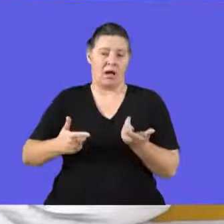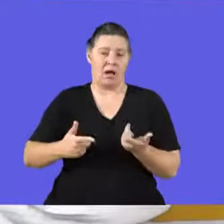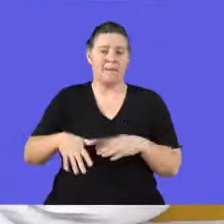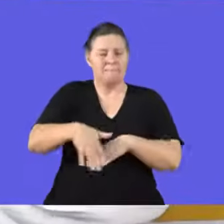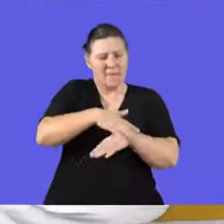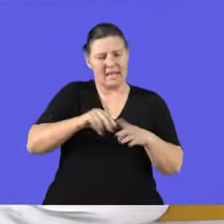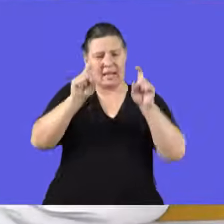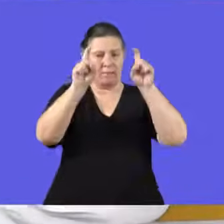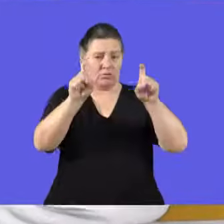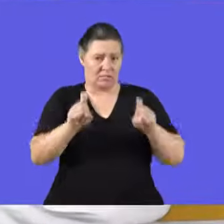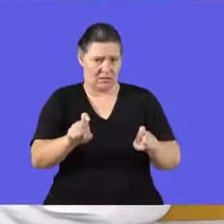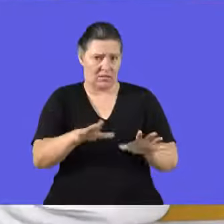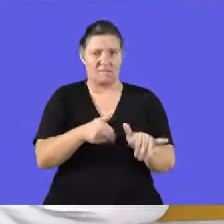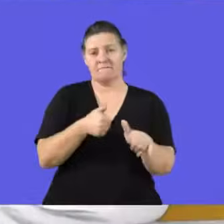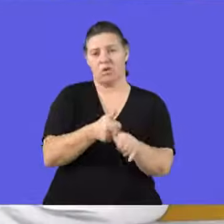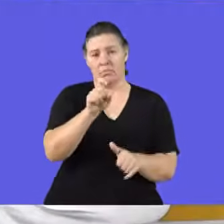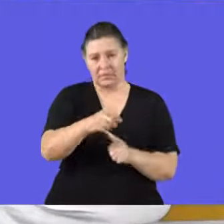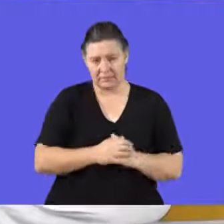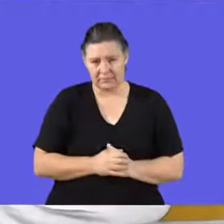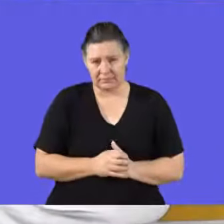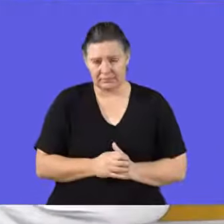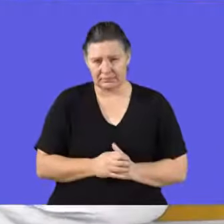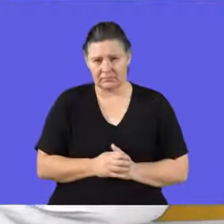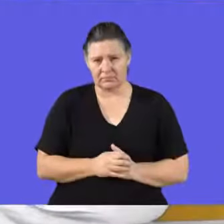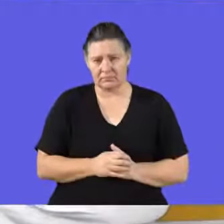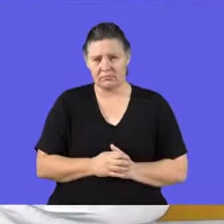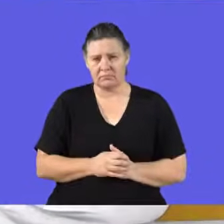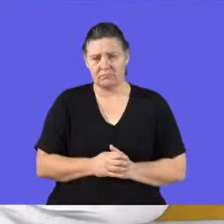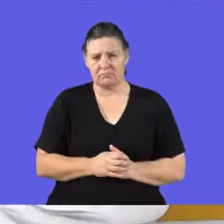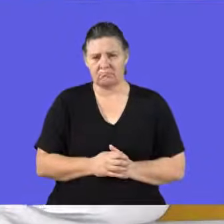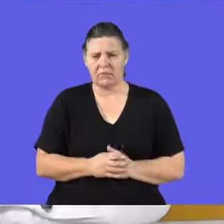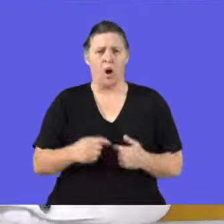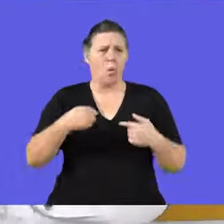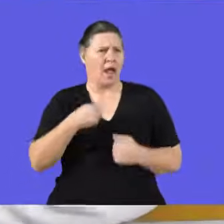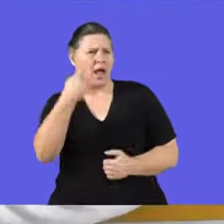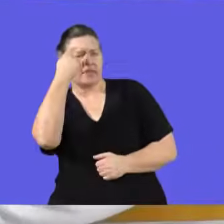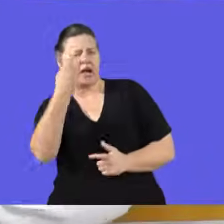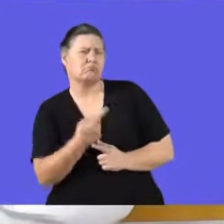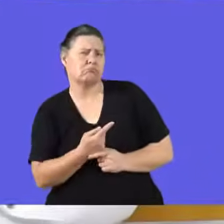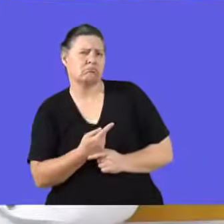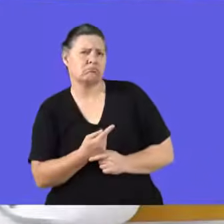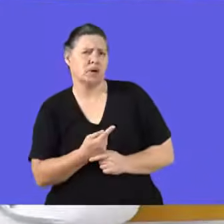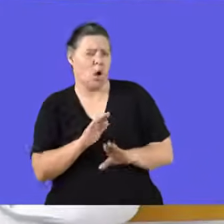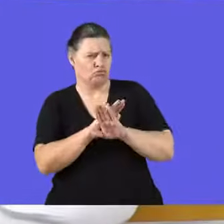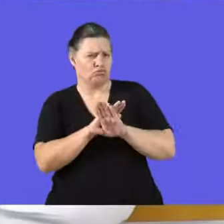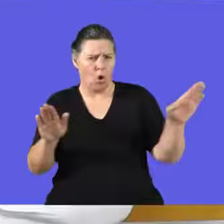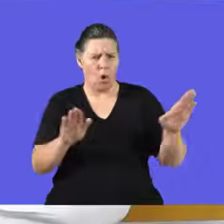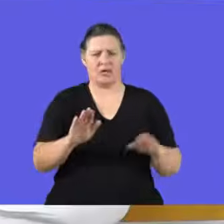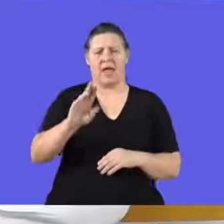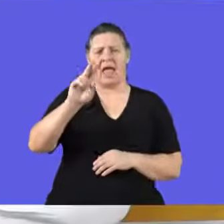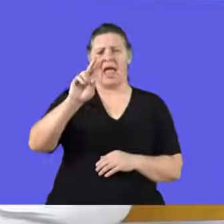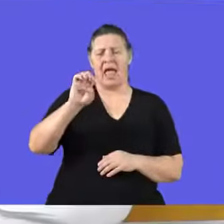from. So these are basic principles that we have to consider, all right? Now, what do we then